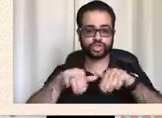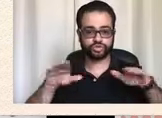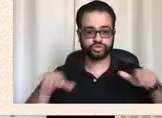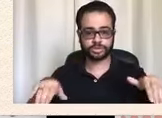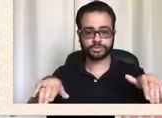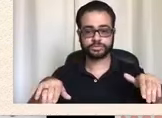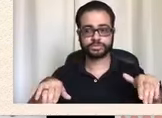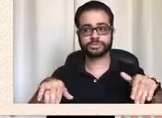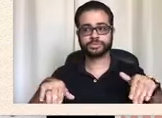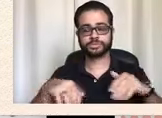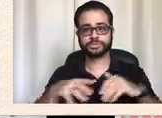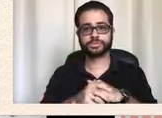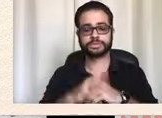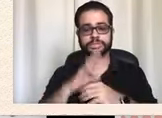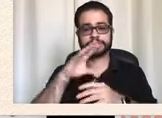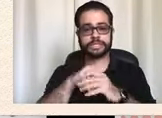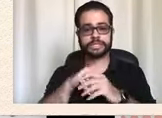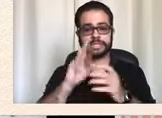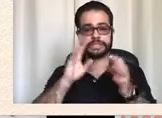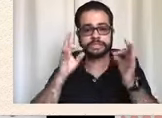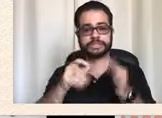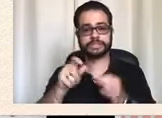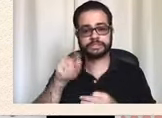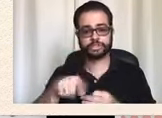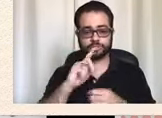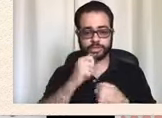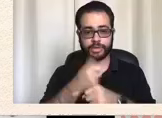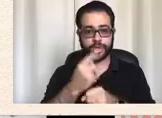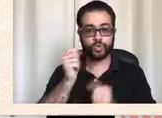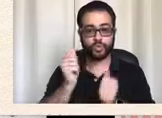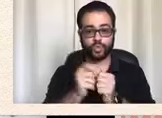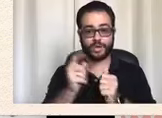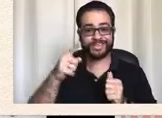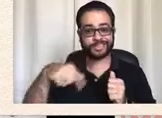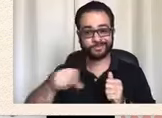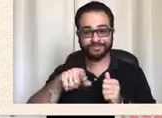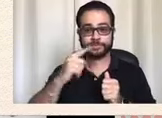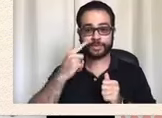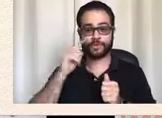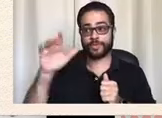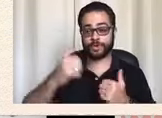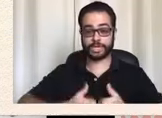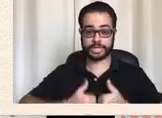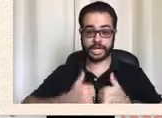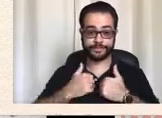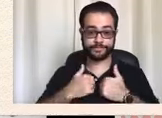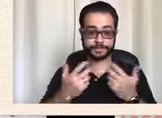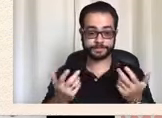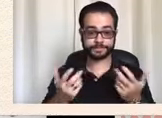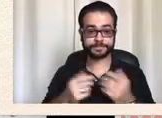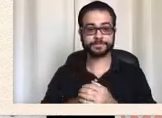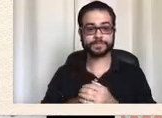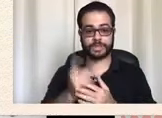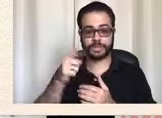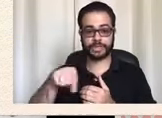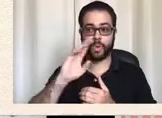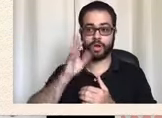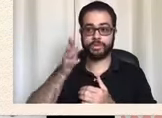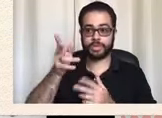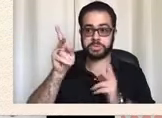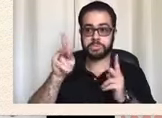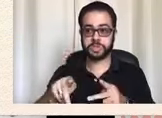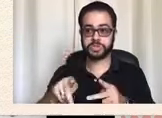in the decisions that need to be made with them for their life. I mean, you know, they're going to be the person that are going to live